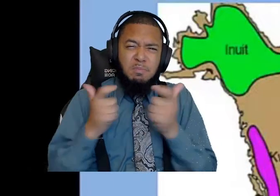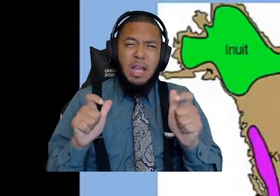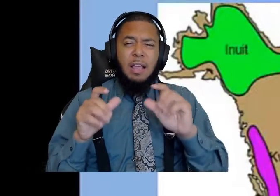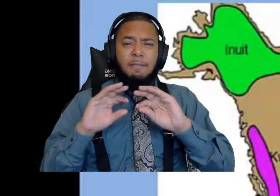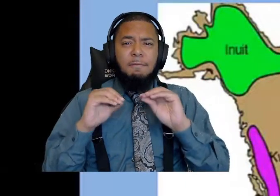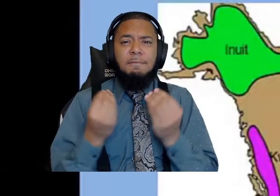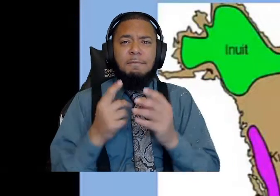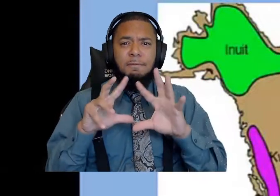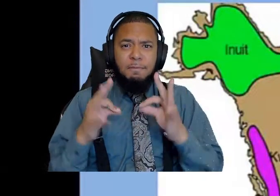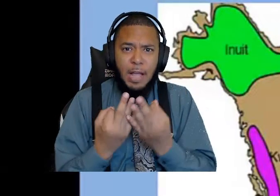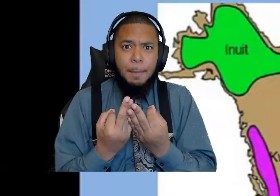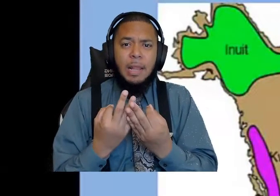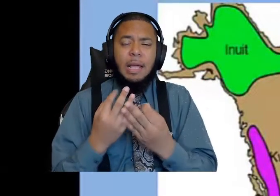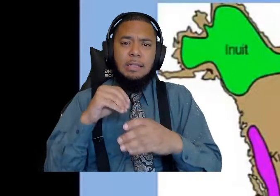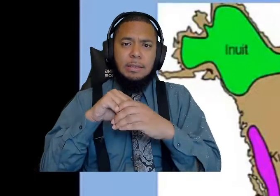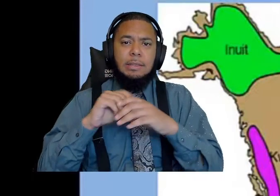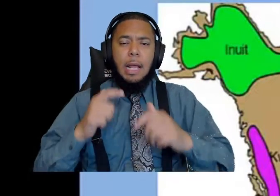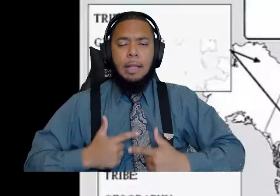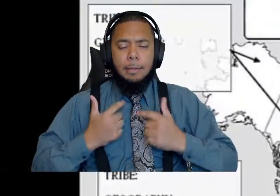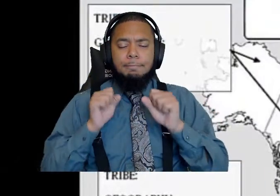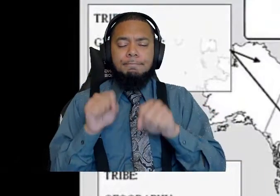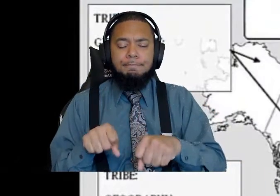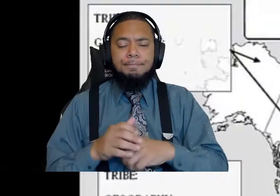The next tribe we're going to talk about is the Pueblos.